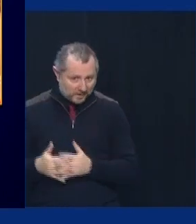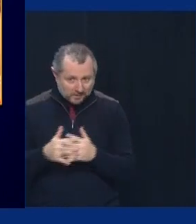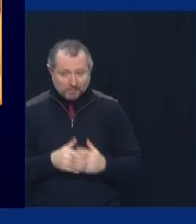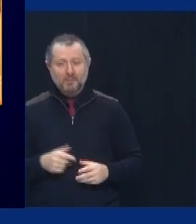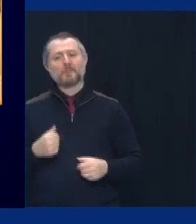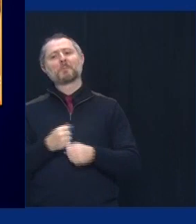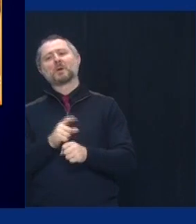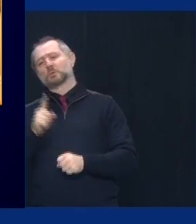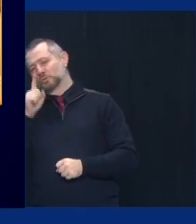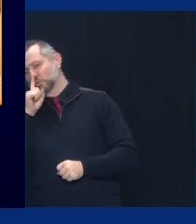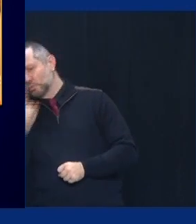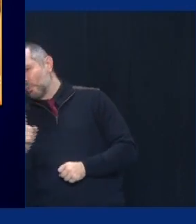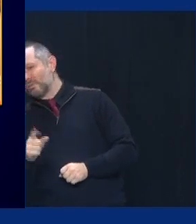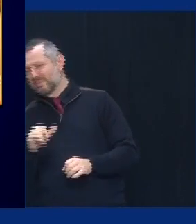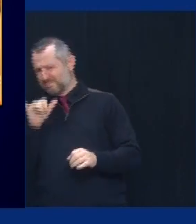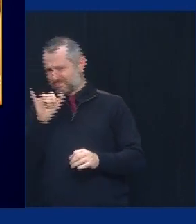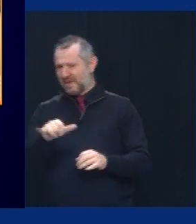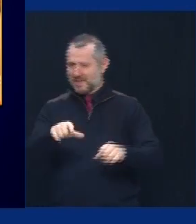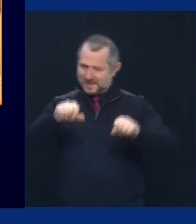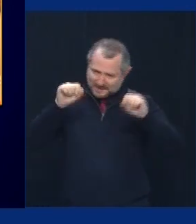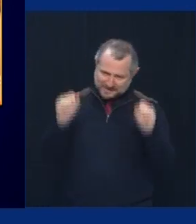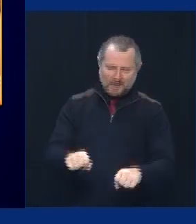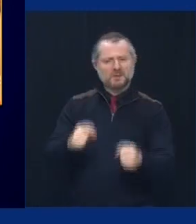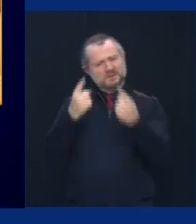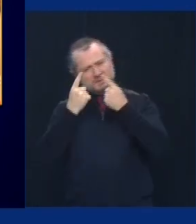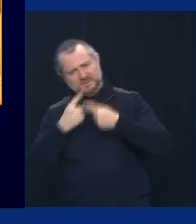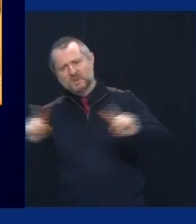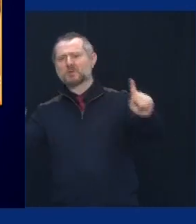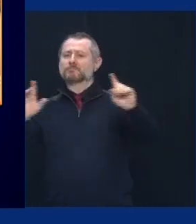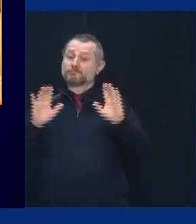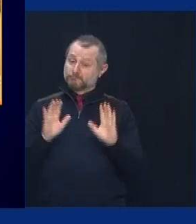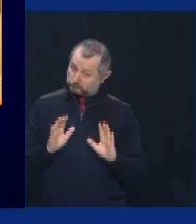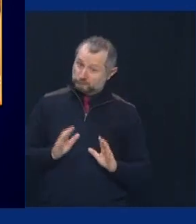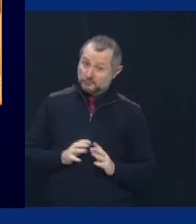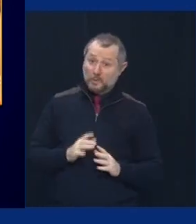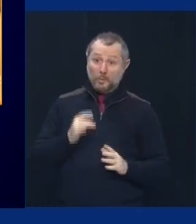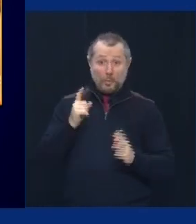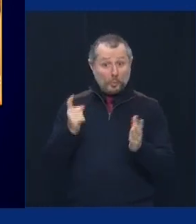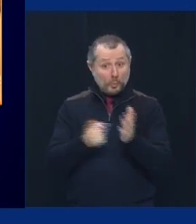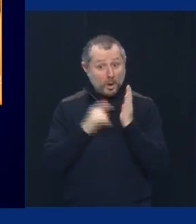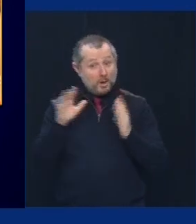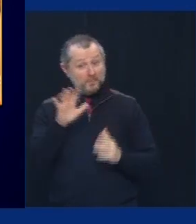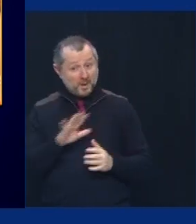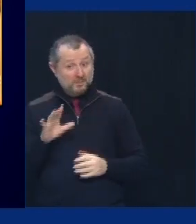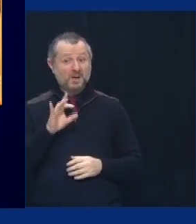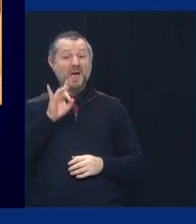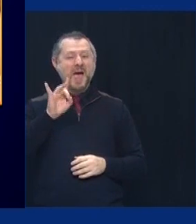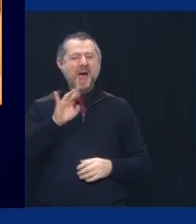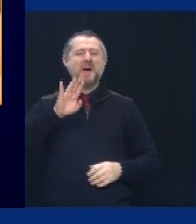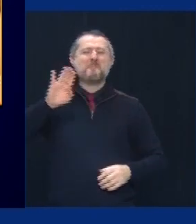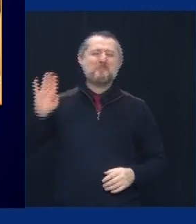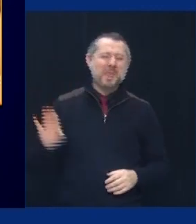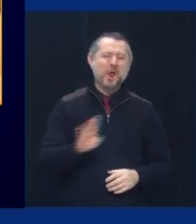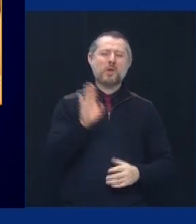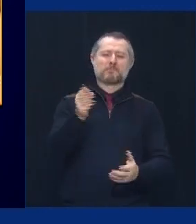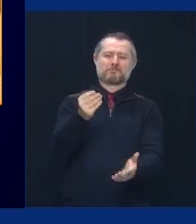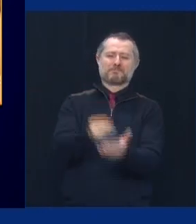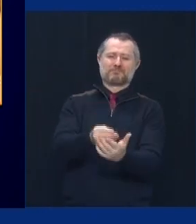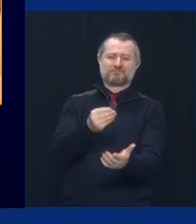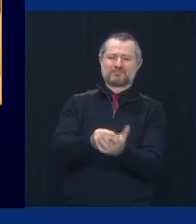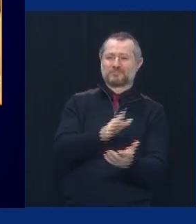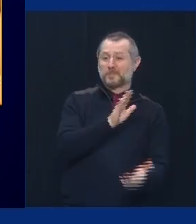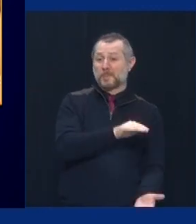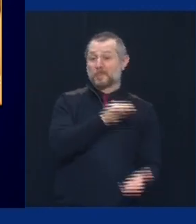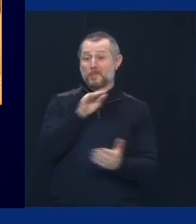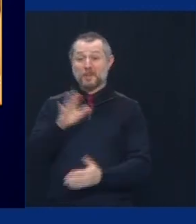sure that this can be done. It's going to take about $8 billion to do it. The government under this administration has only